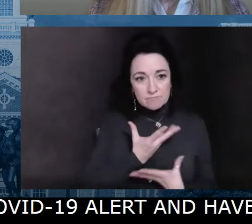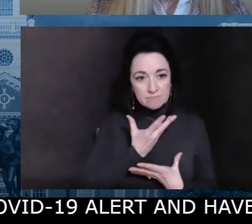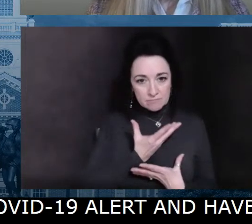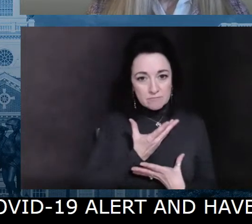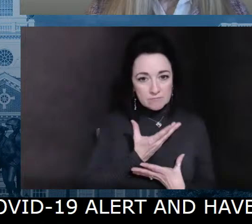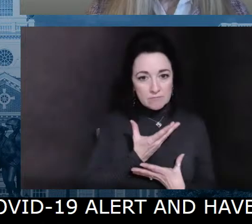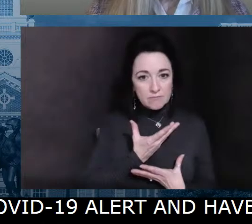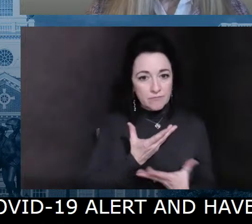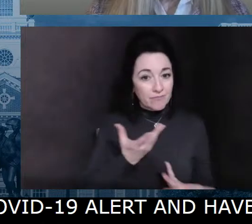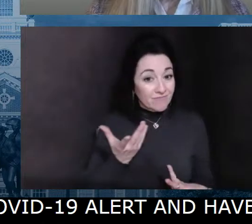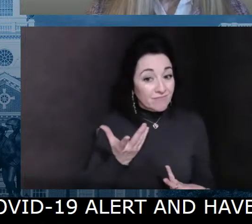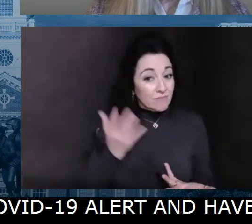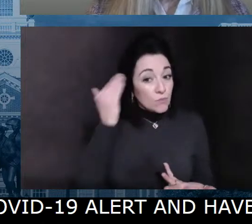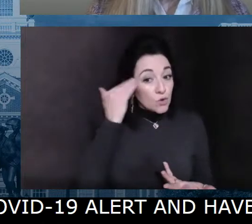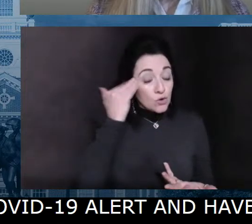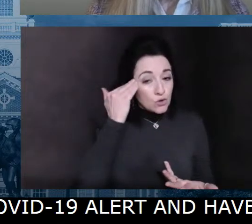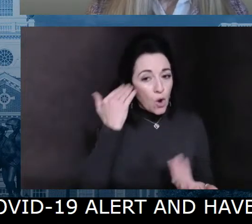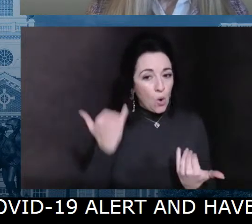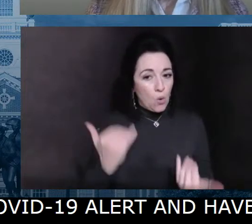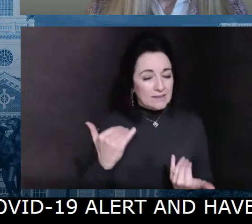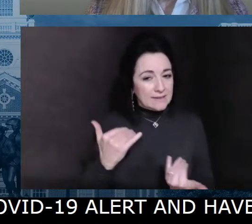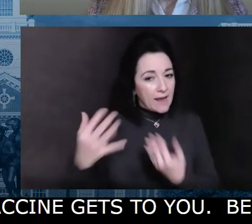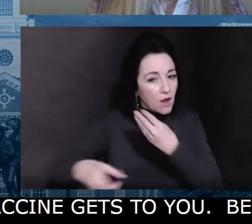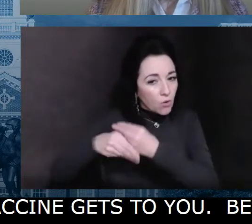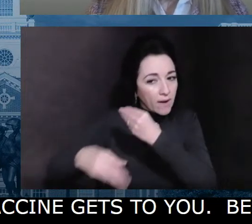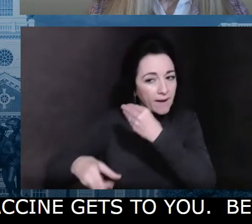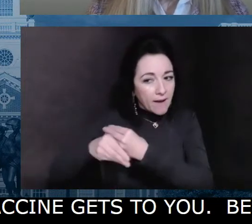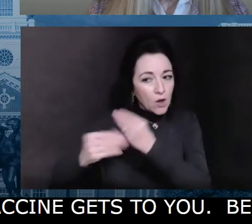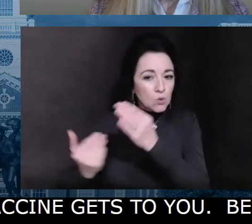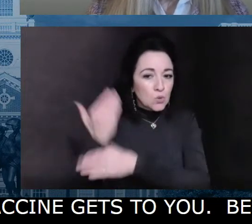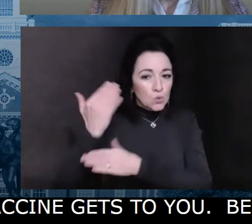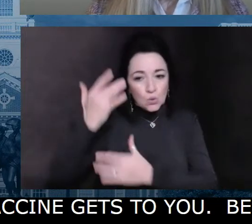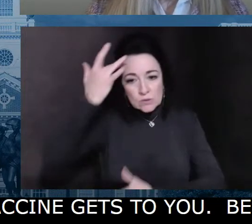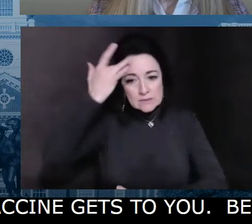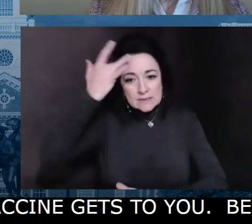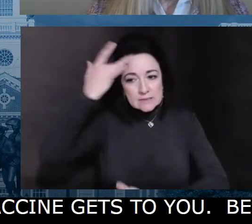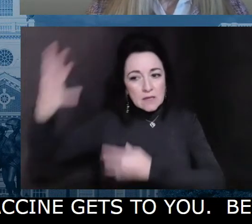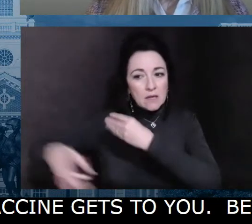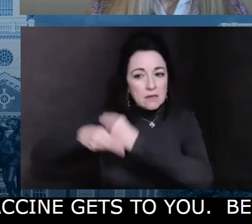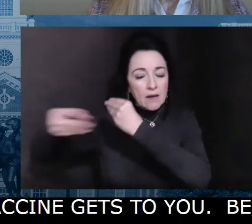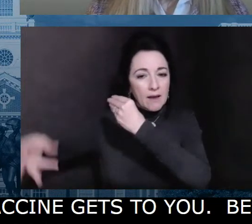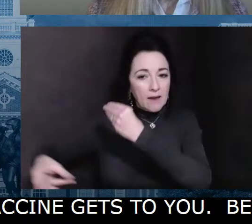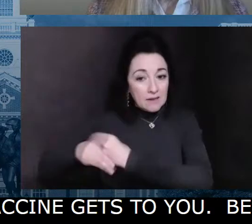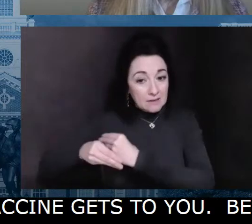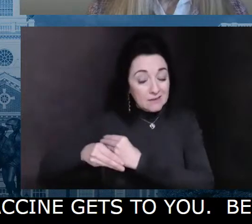these so-called variants that are now circulating here in our country. They're going to come to